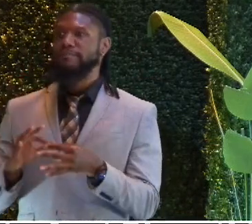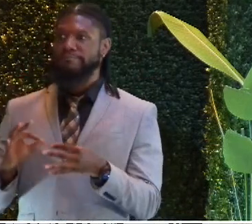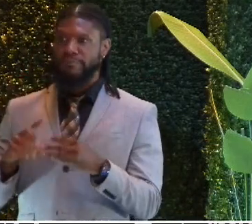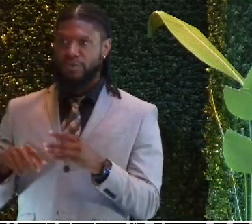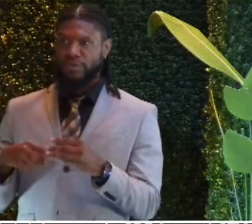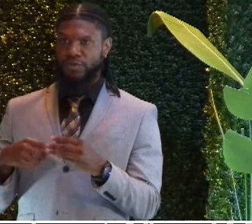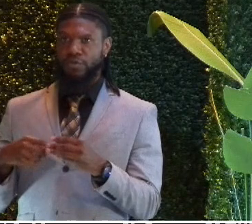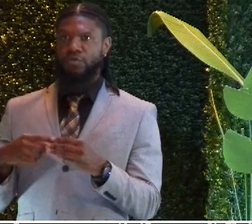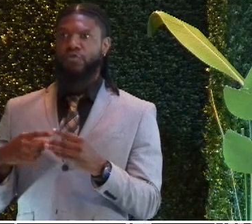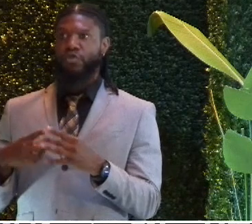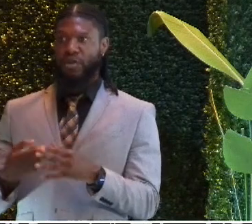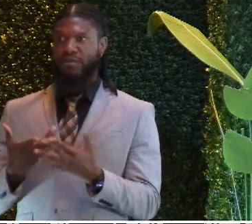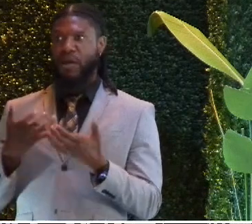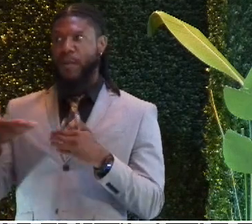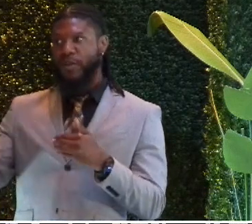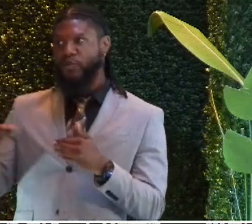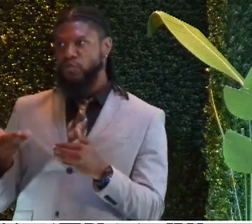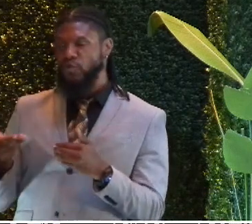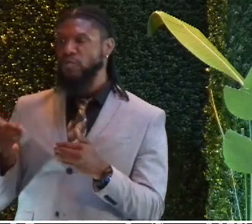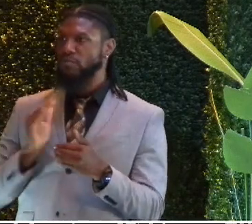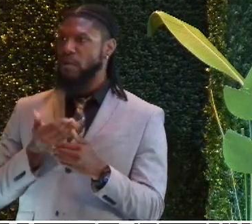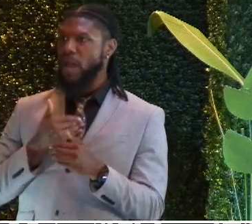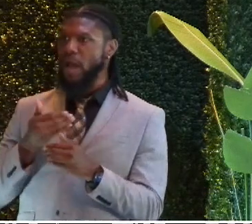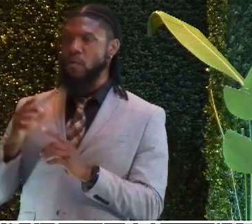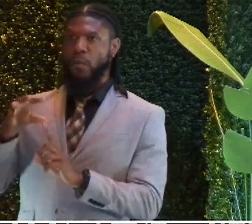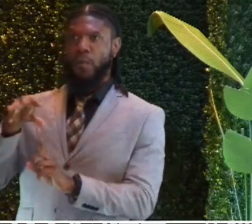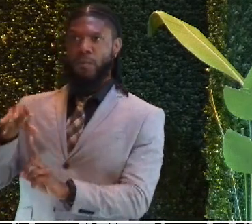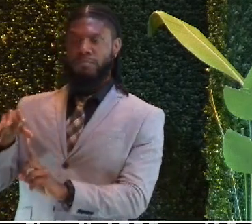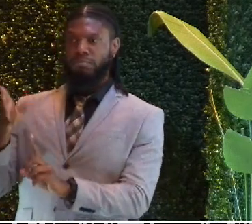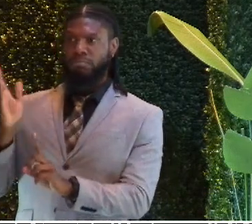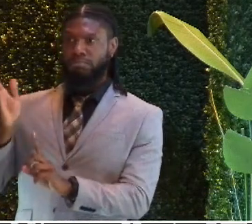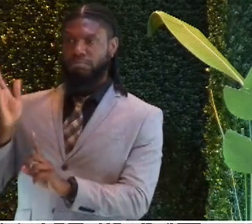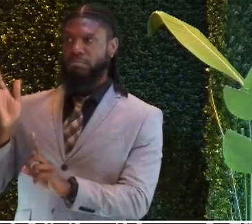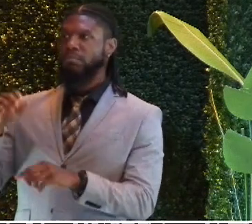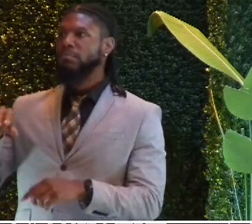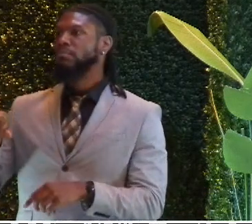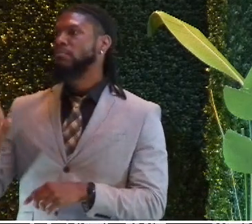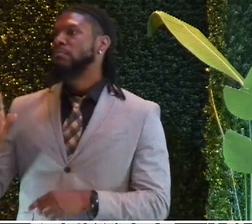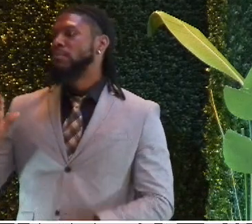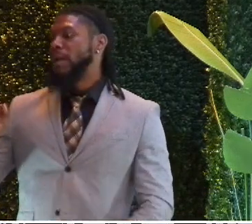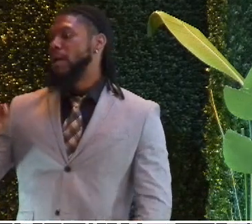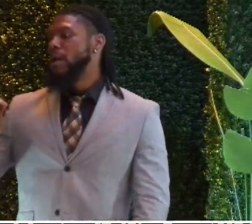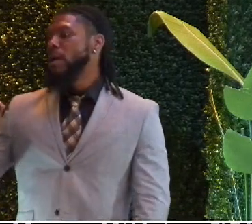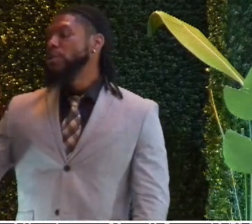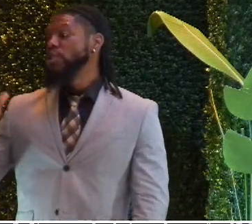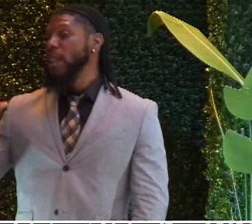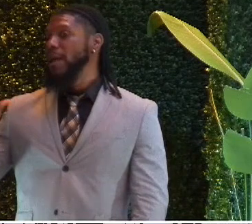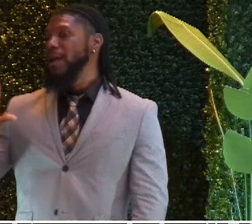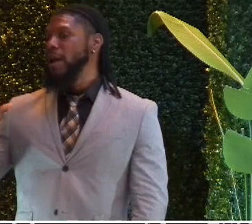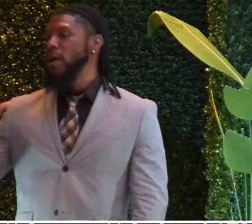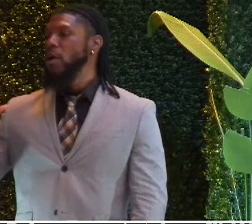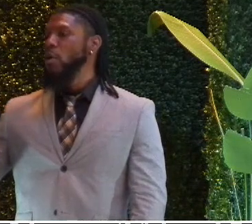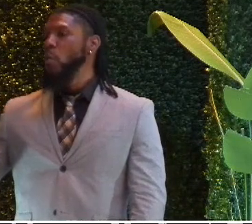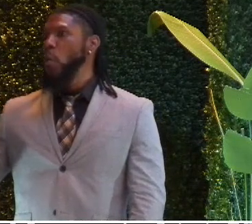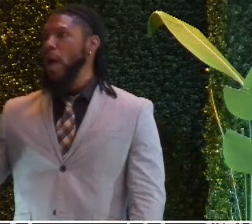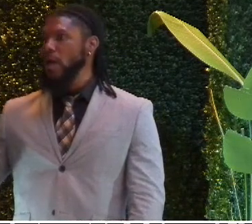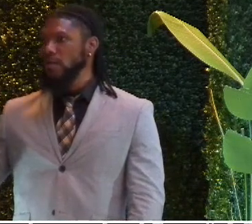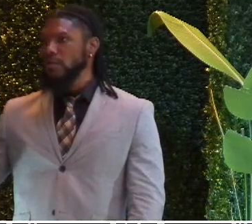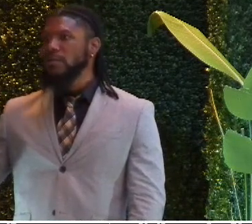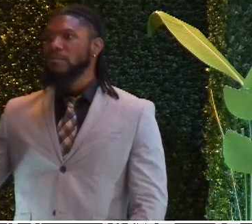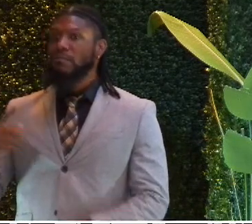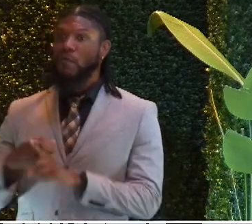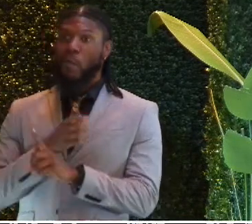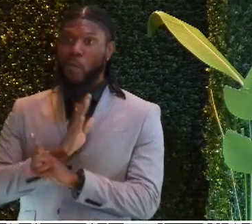who's here to Keynote with us. Angelica Ross. So from the boardroom